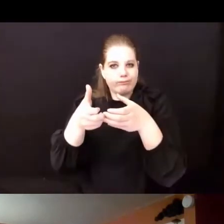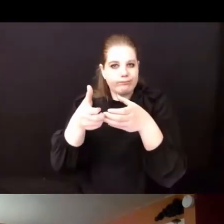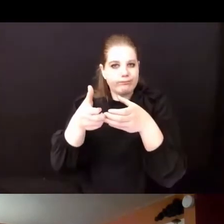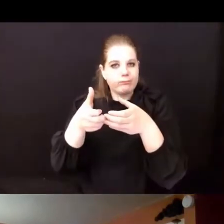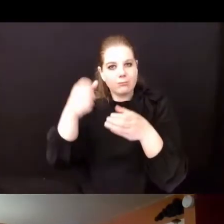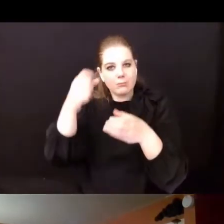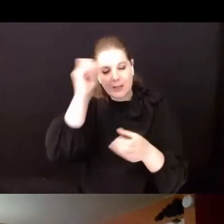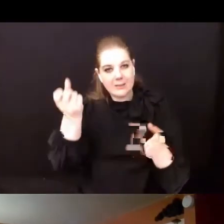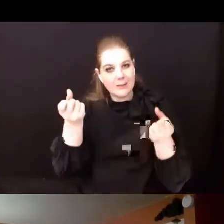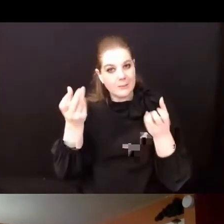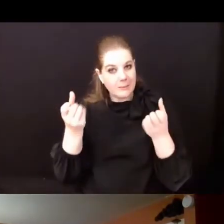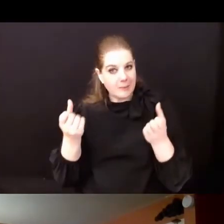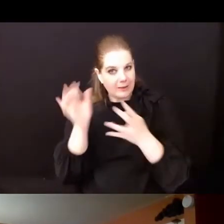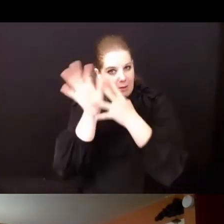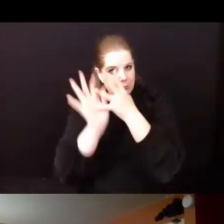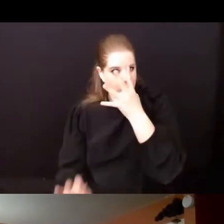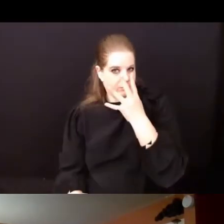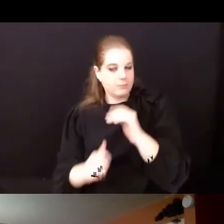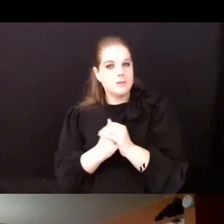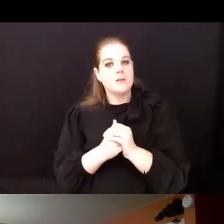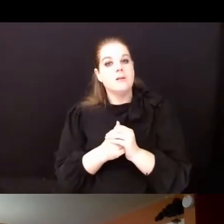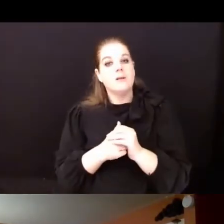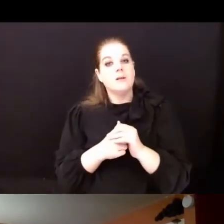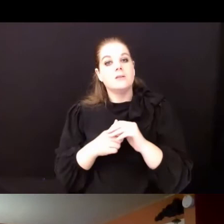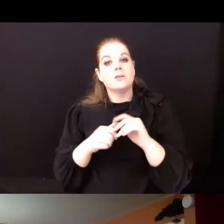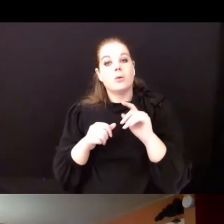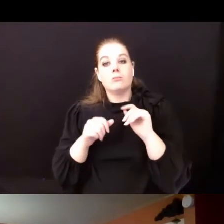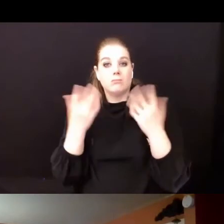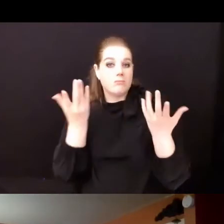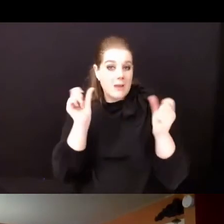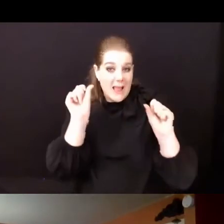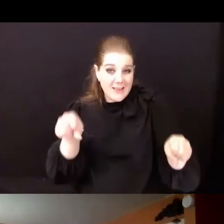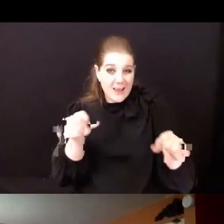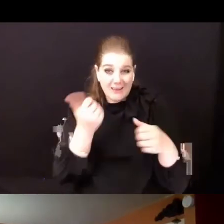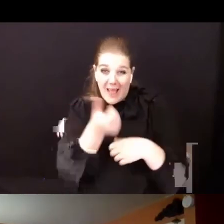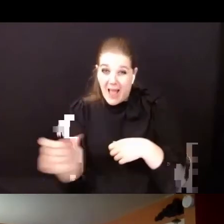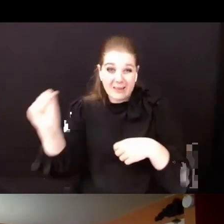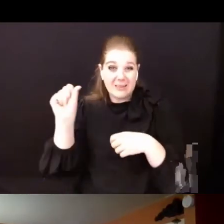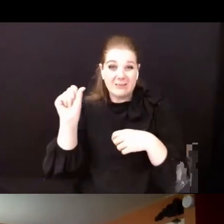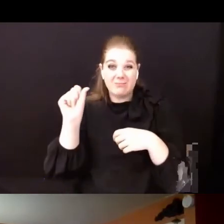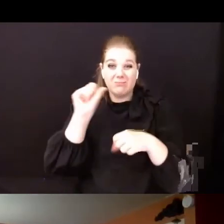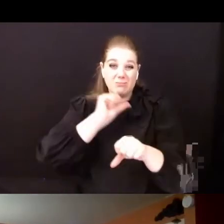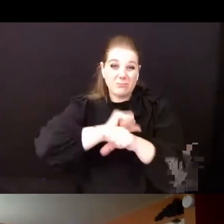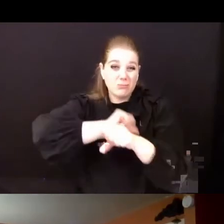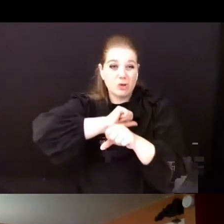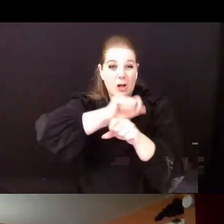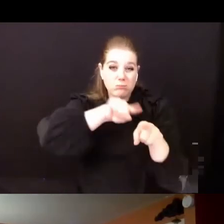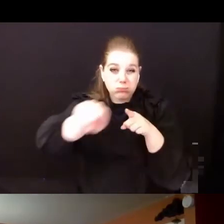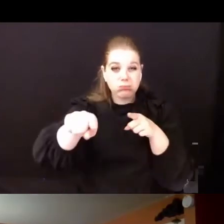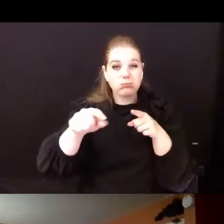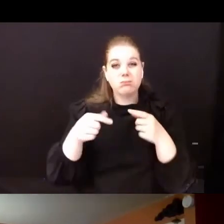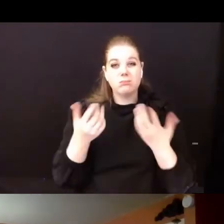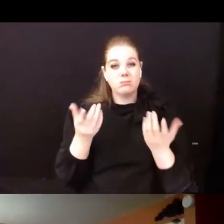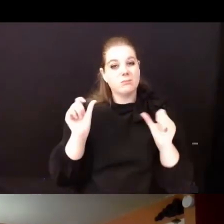many options. And you can take that with any industry that you might come up with.